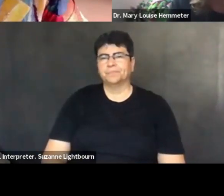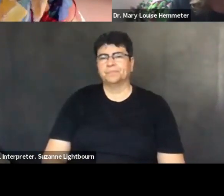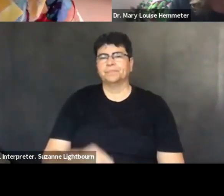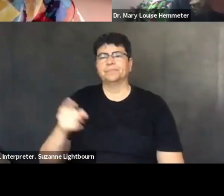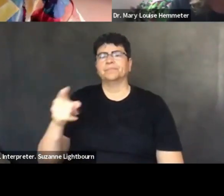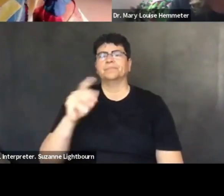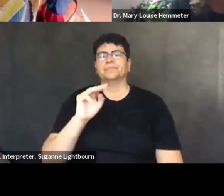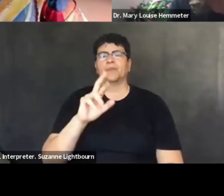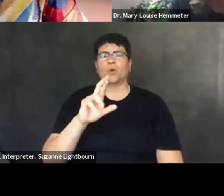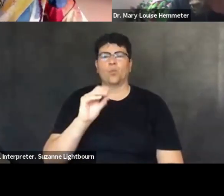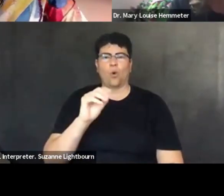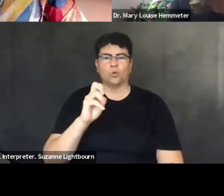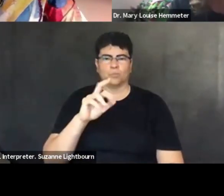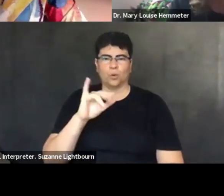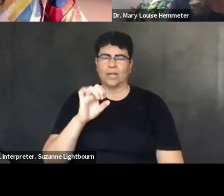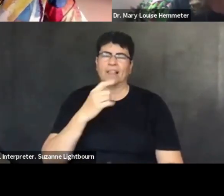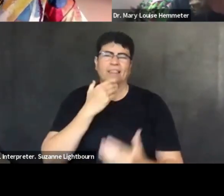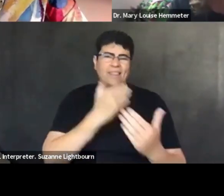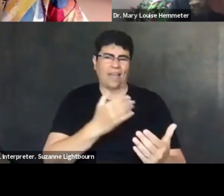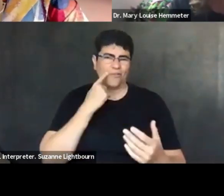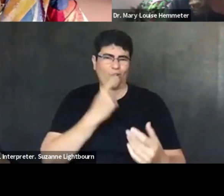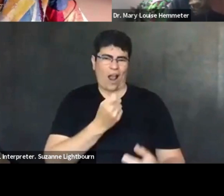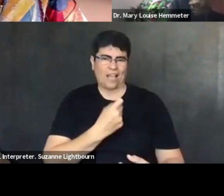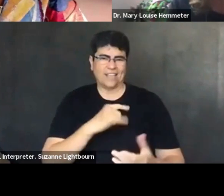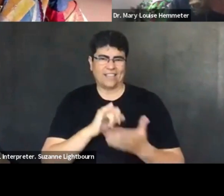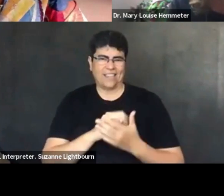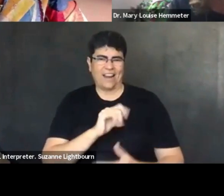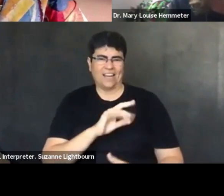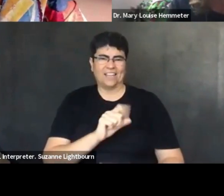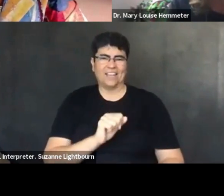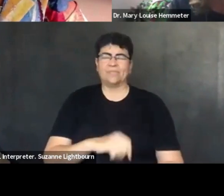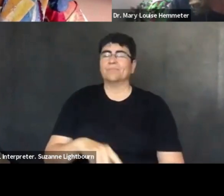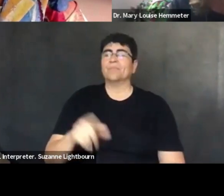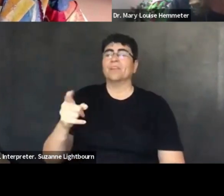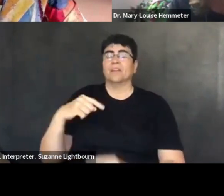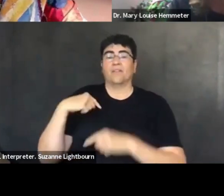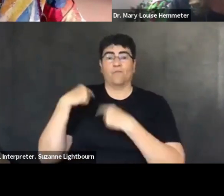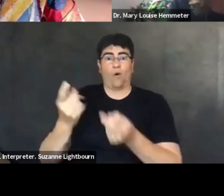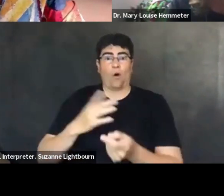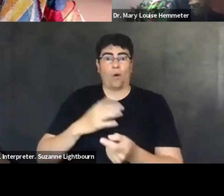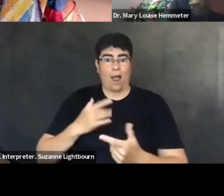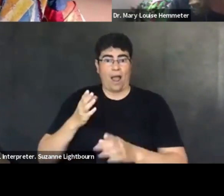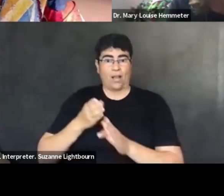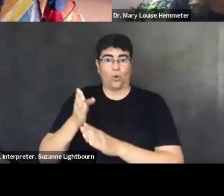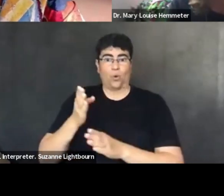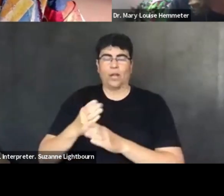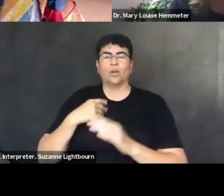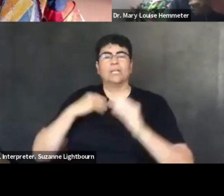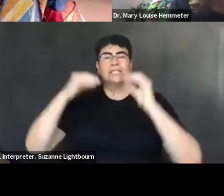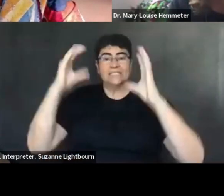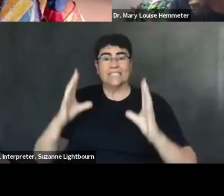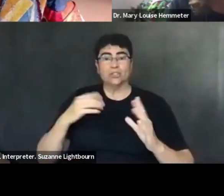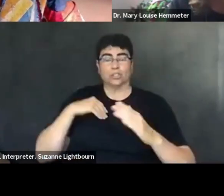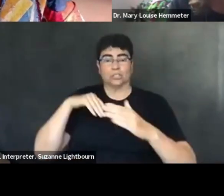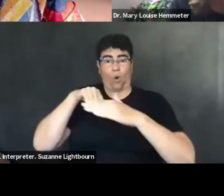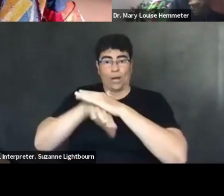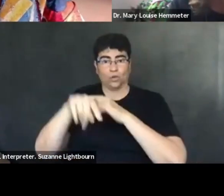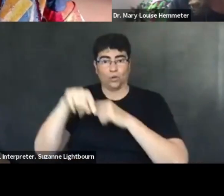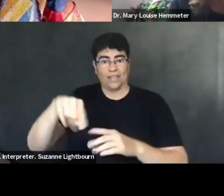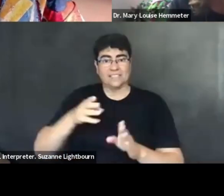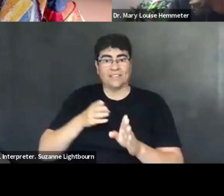Thank you so much for that, Linda. And what I found over the life of my career is that teachers enter into this field